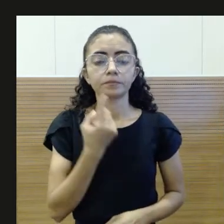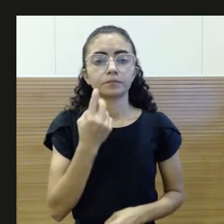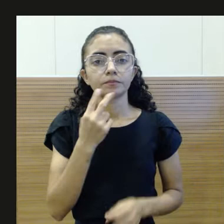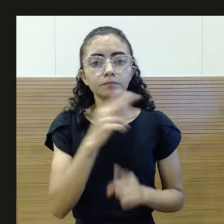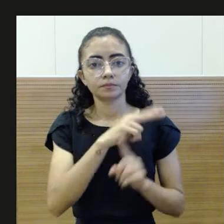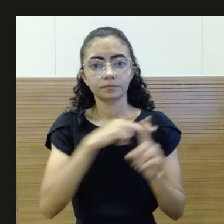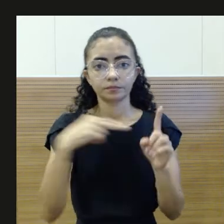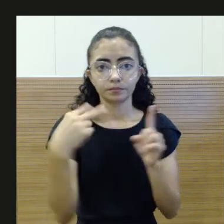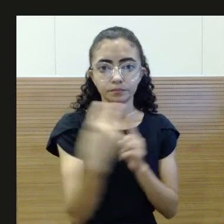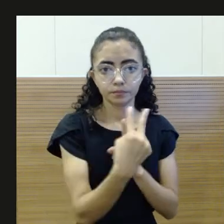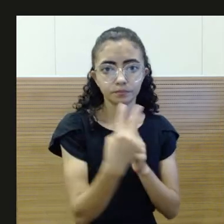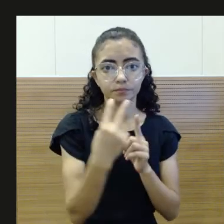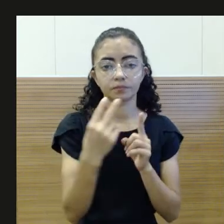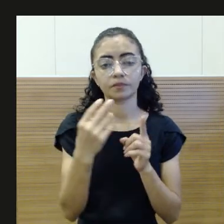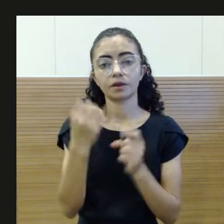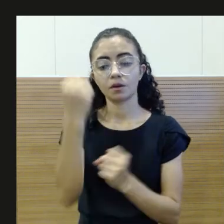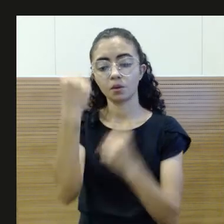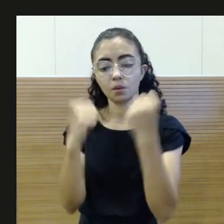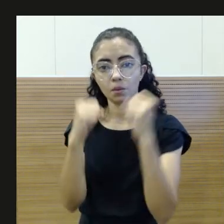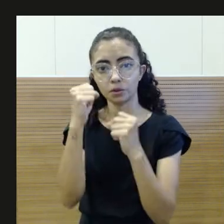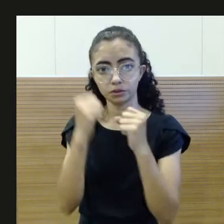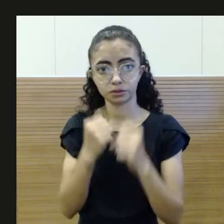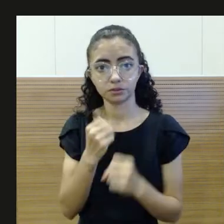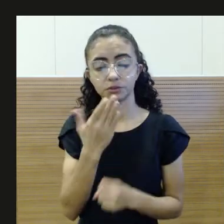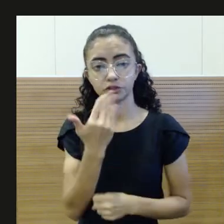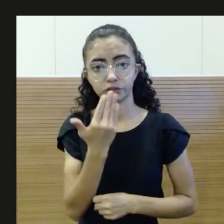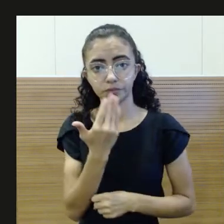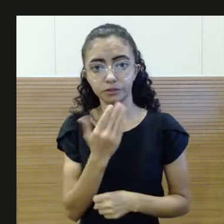Pronto. Bom, então, There.